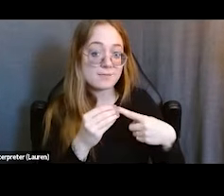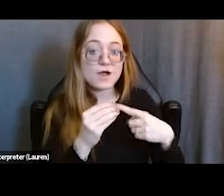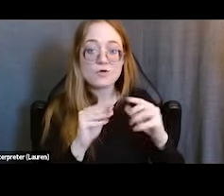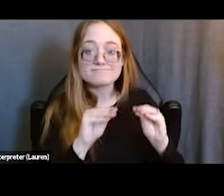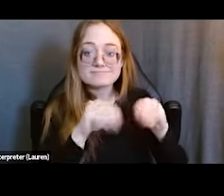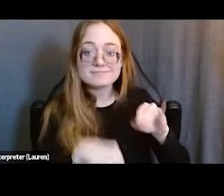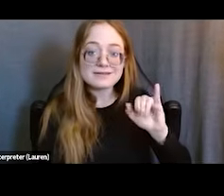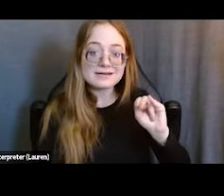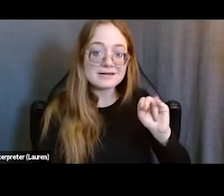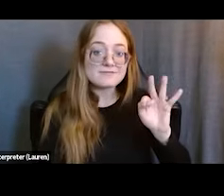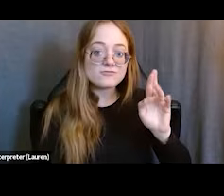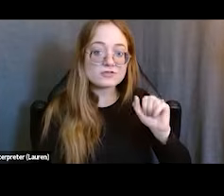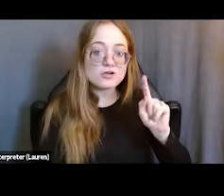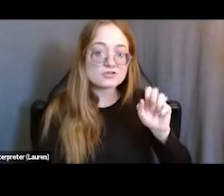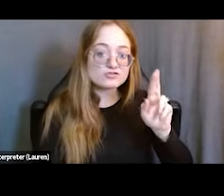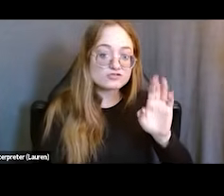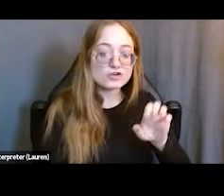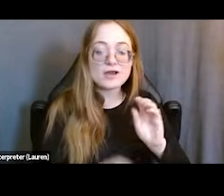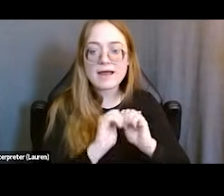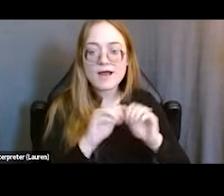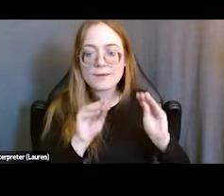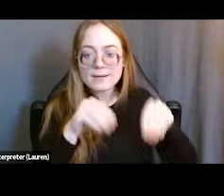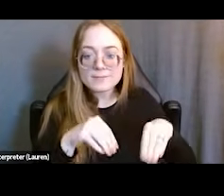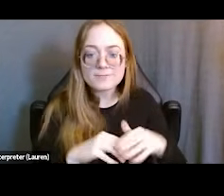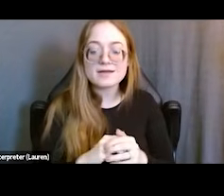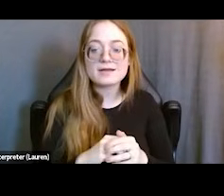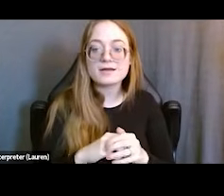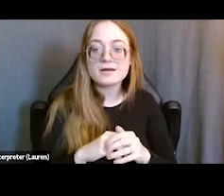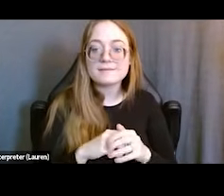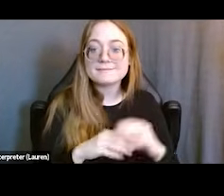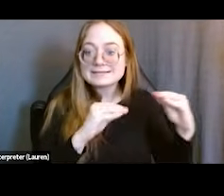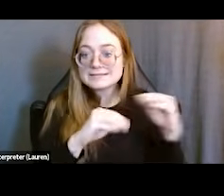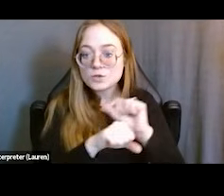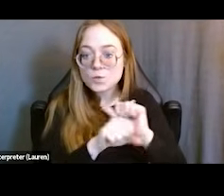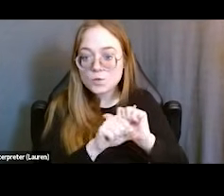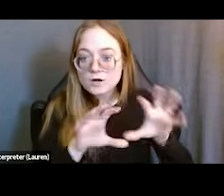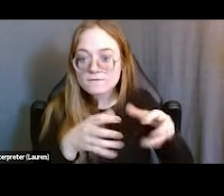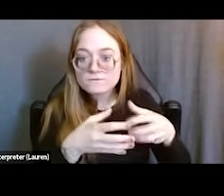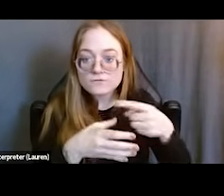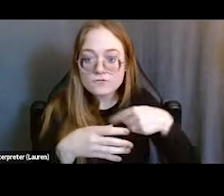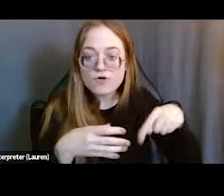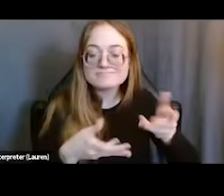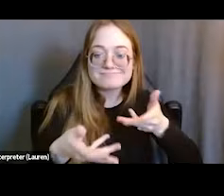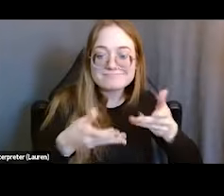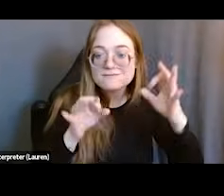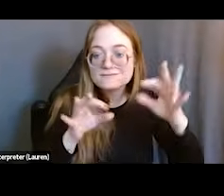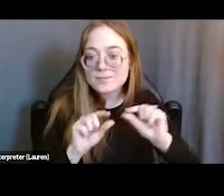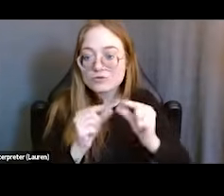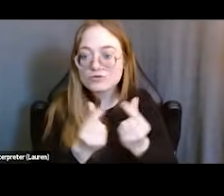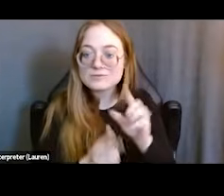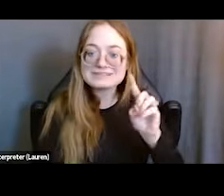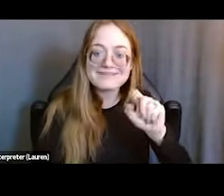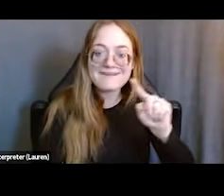infrastructure, the care pathways, the training for the workforce, engaging the partners, creating these feedback loops that are really important, and data and